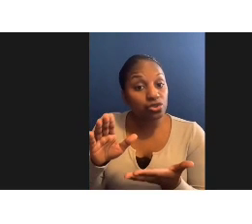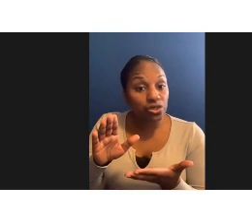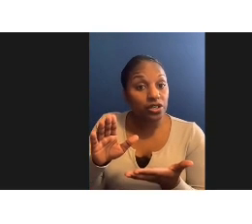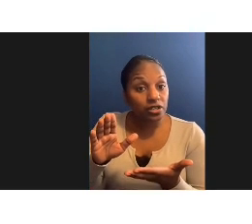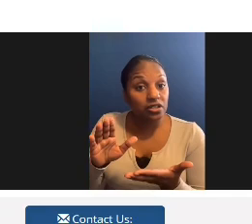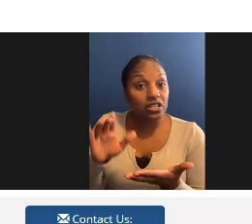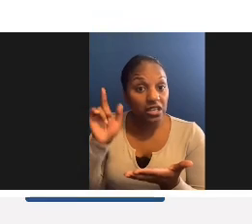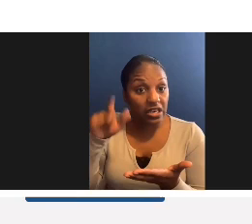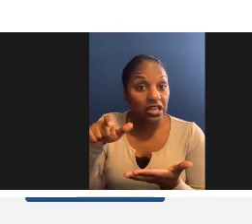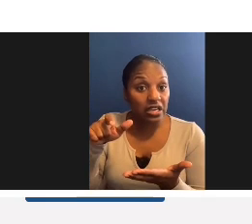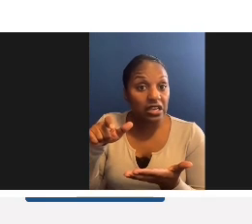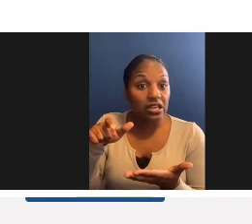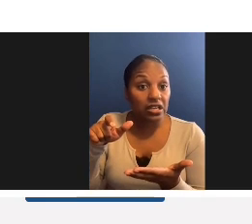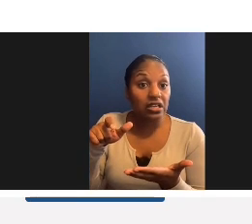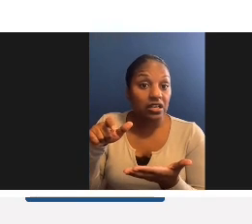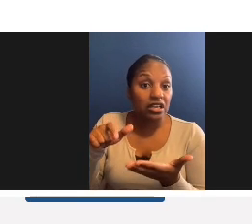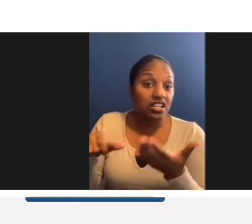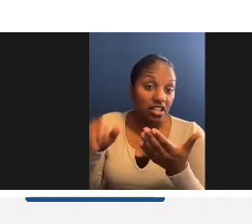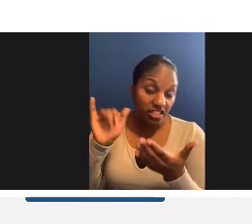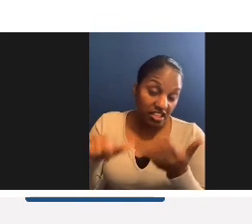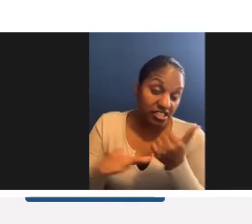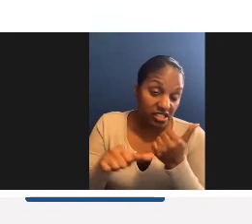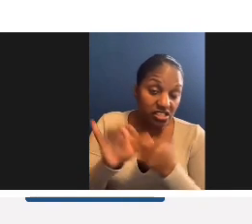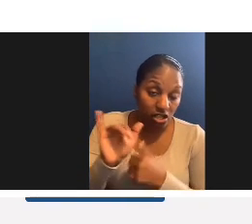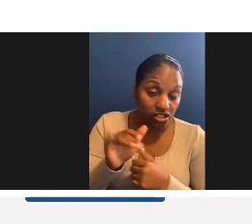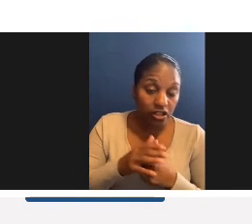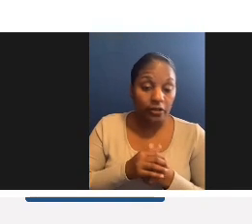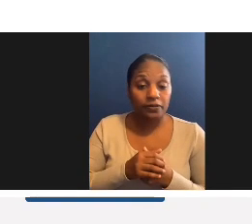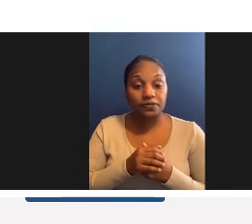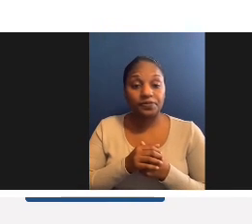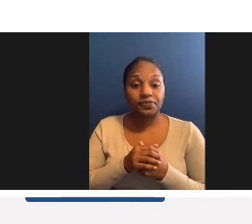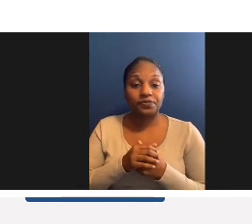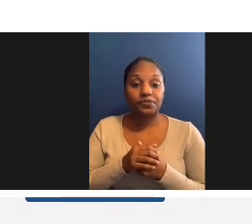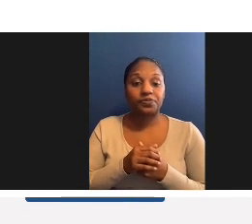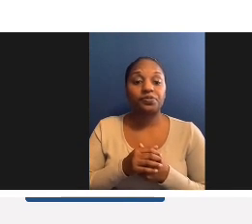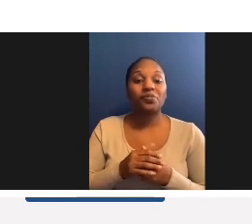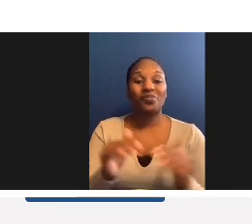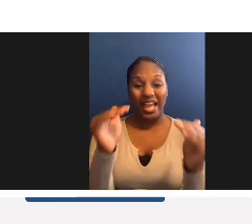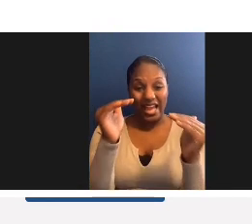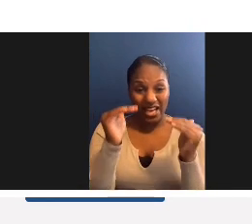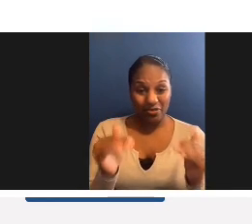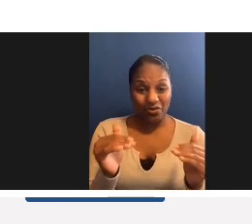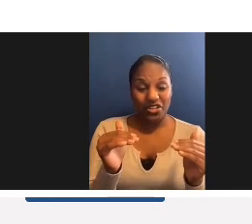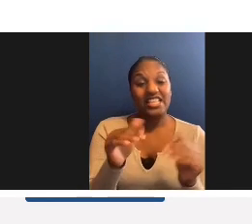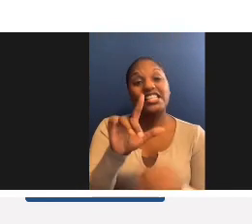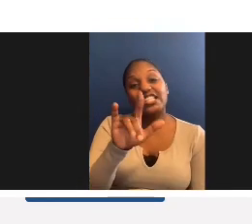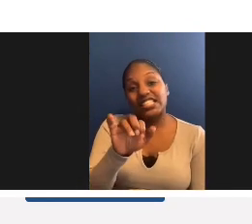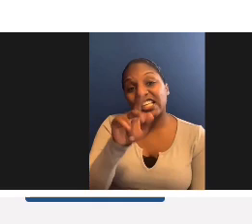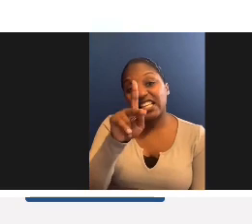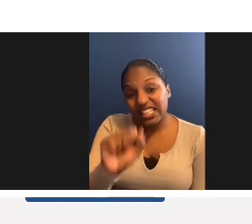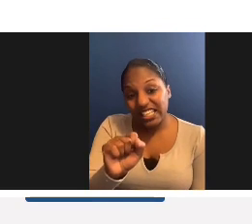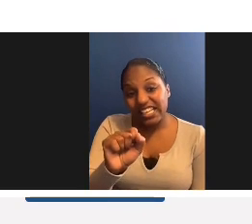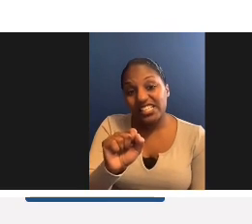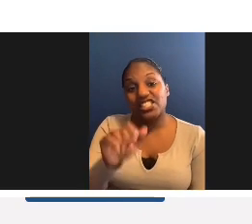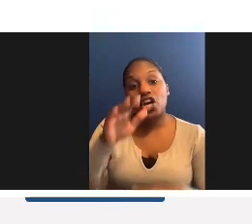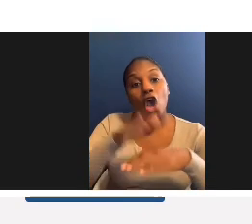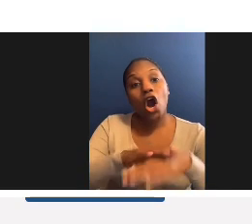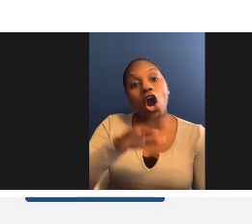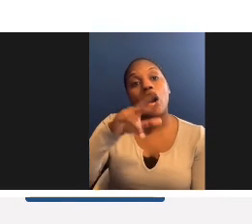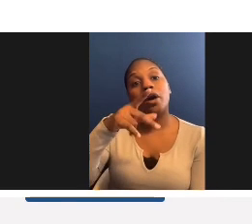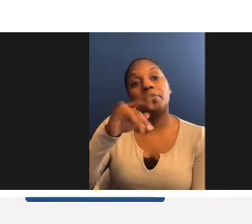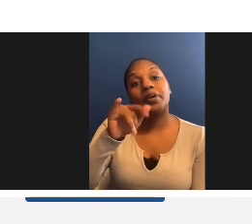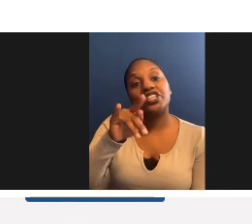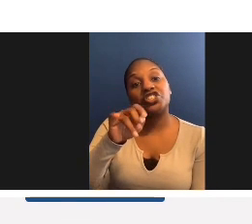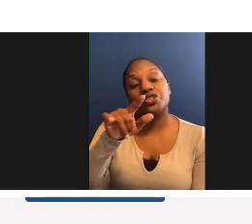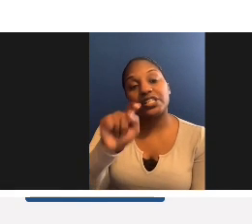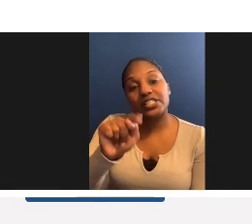here, these are links that are on Pinterest under Pathways to the Future. And there